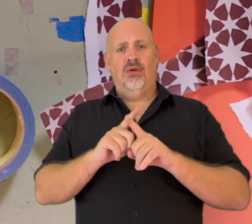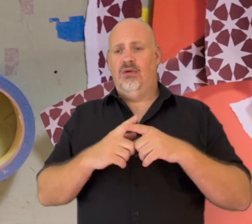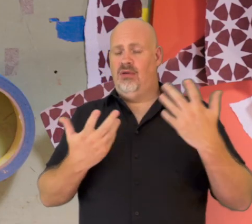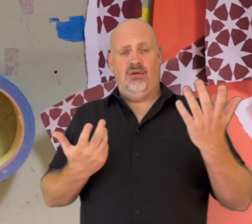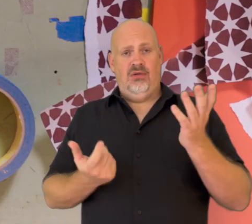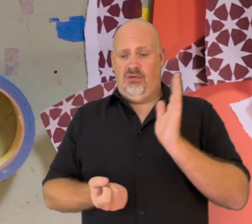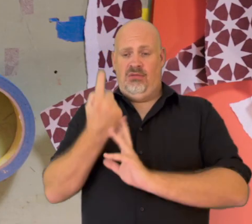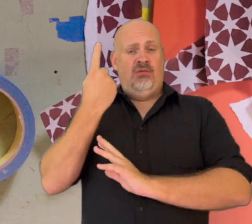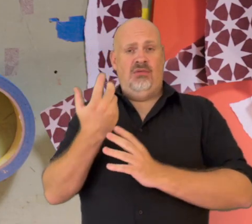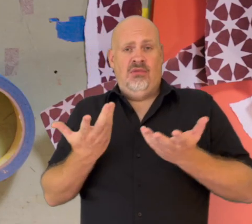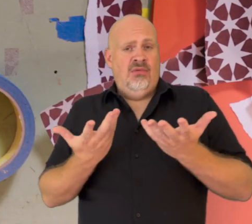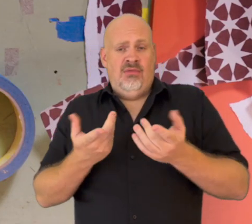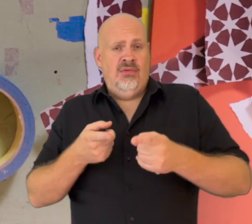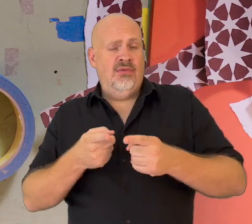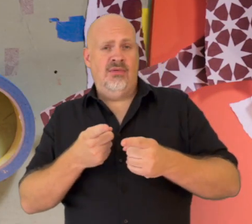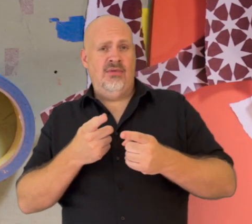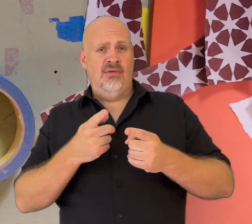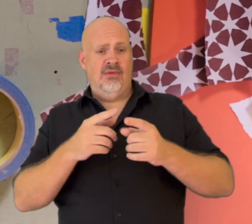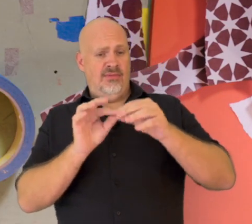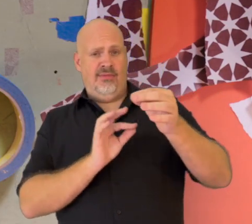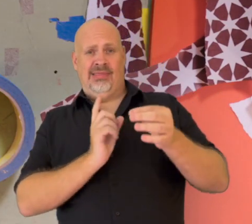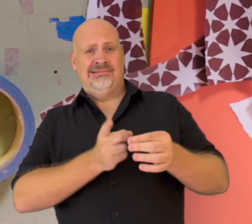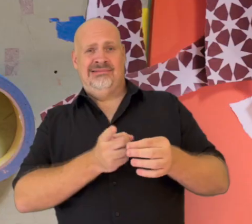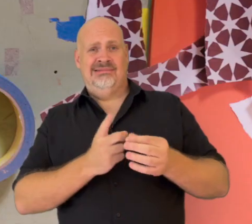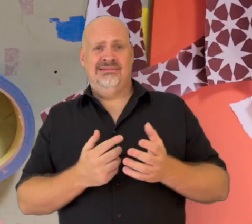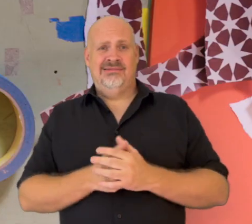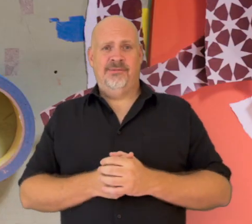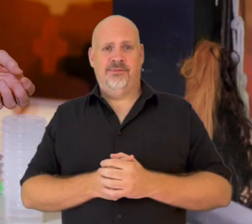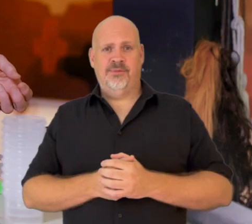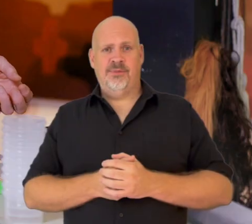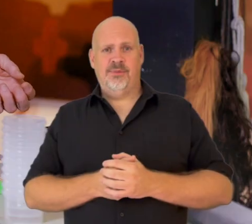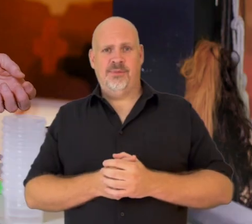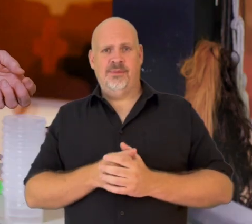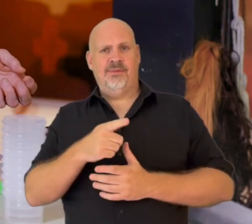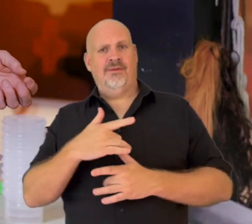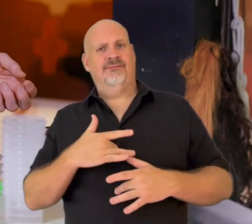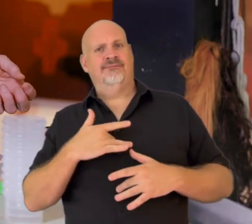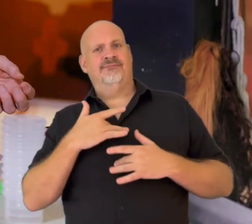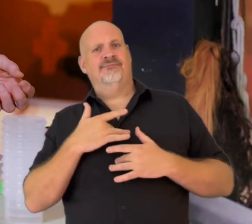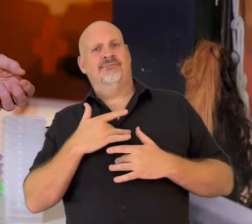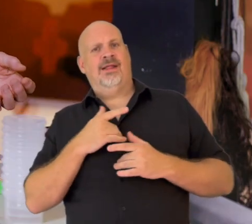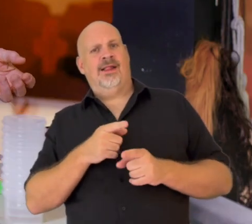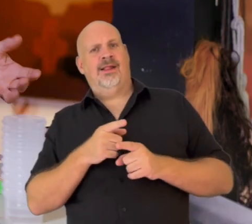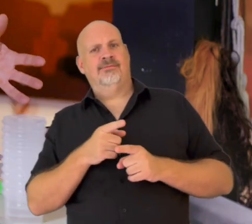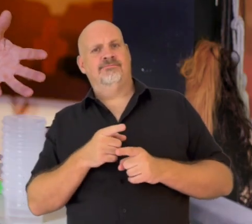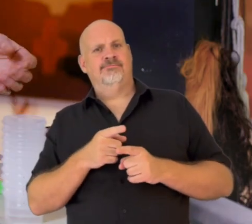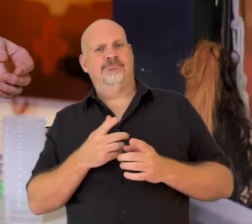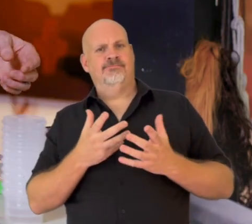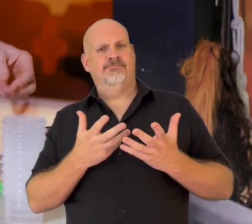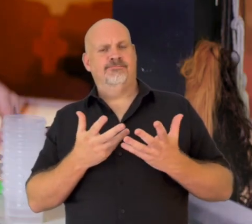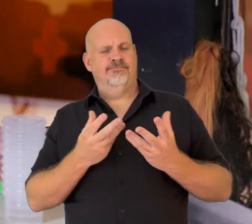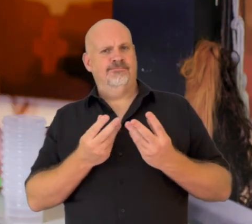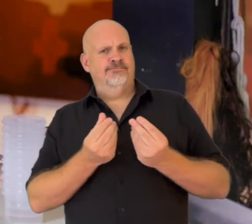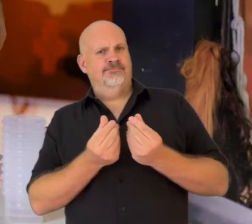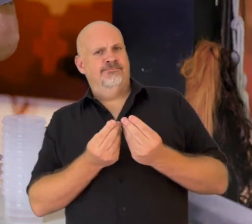allow chance in as well. Somehow for me, the patterns feel like they